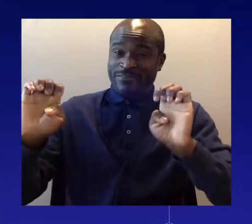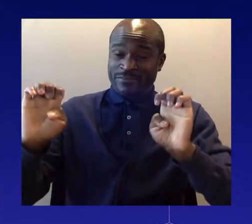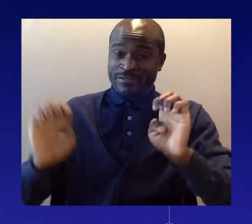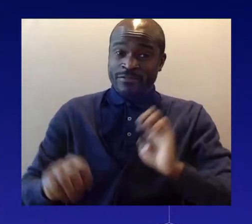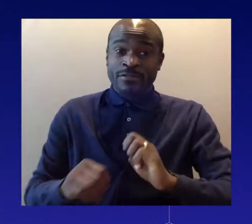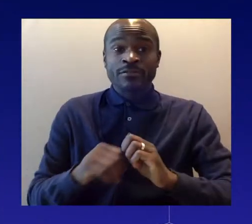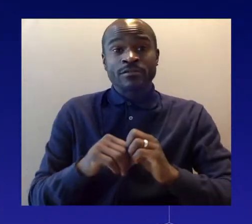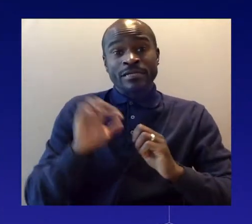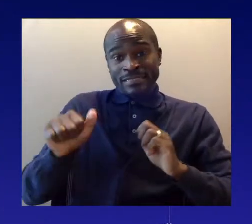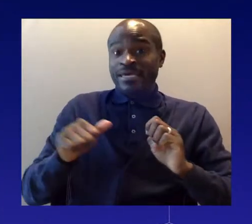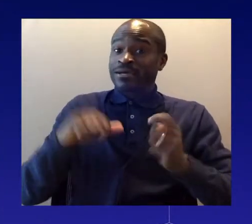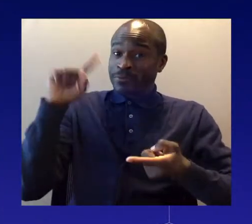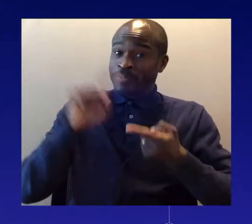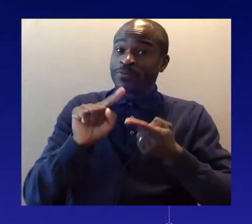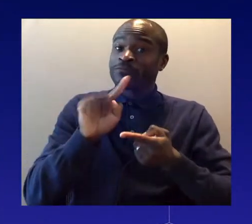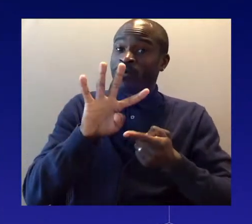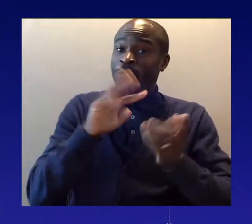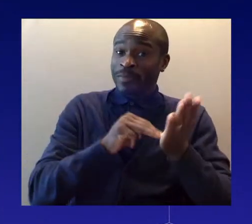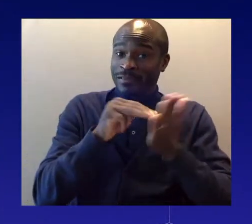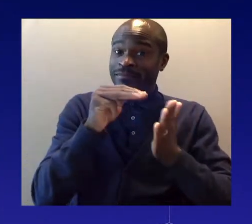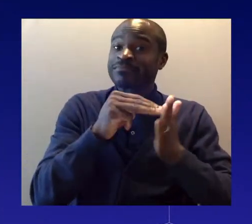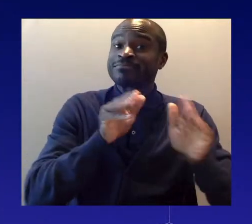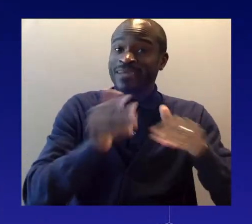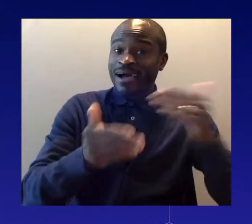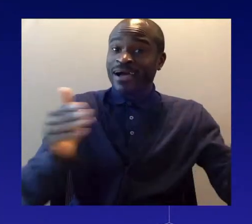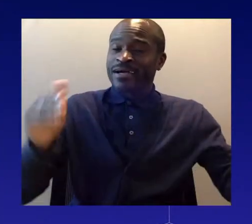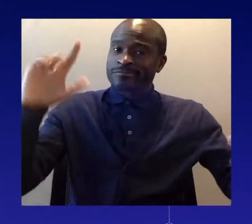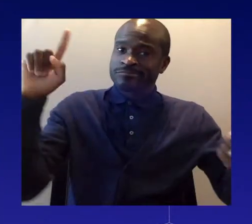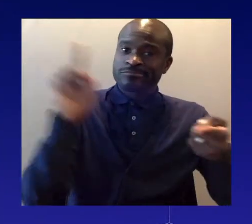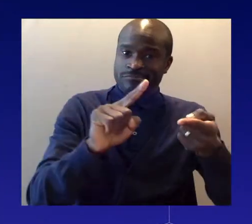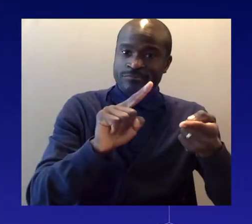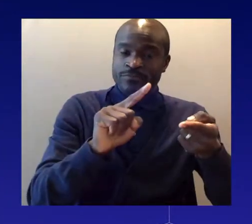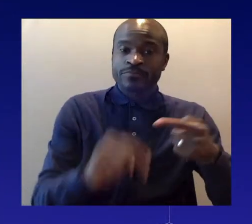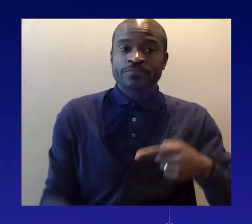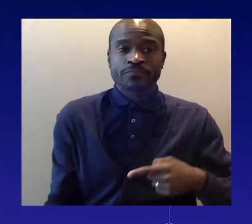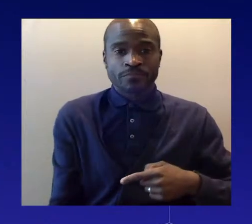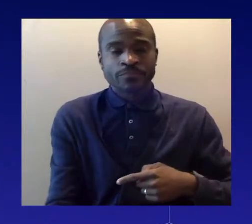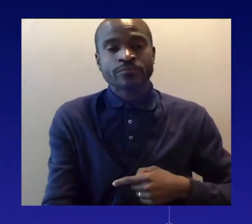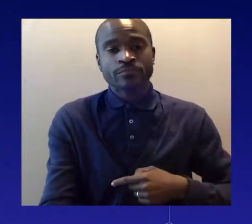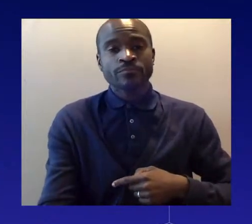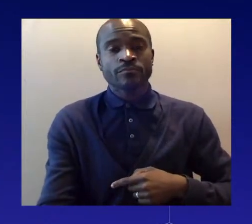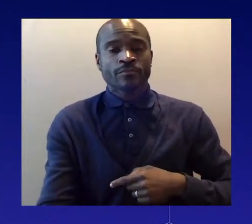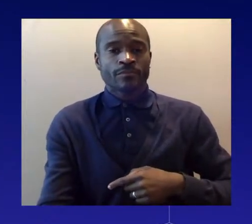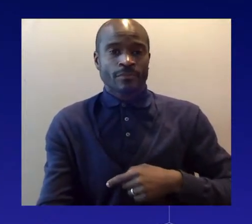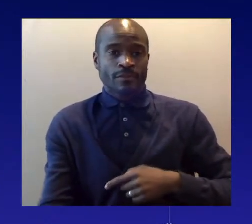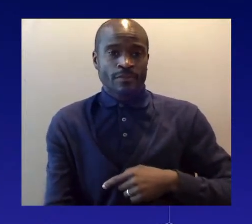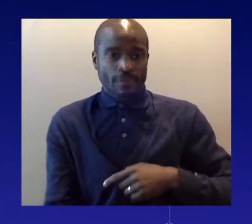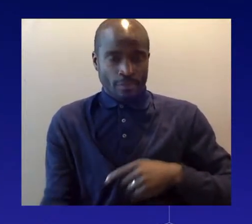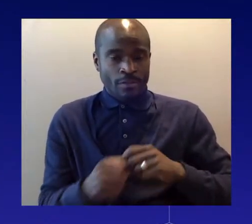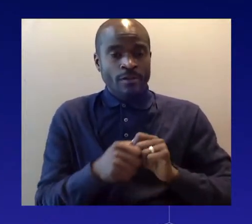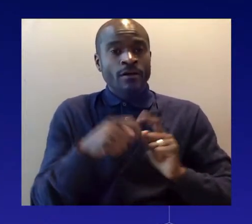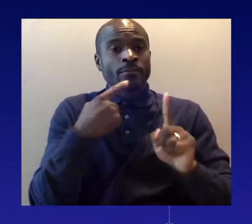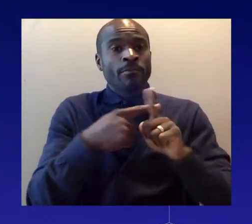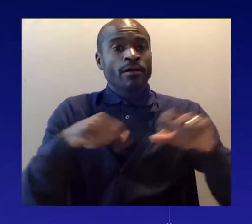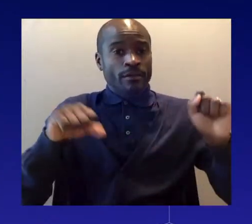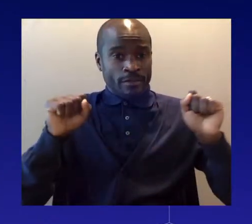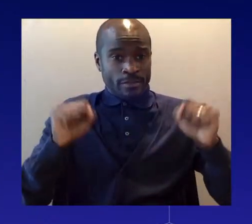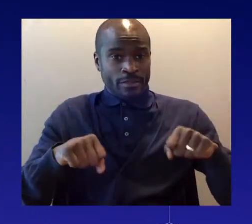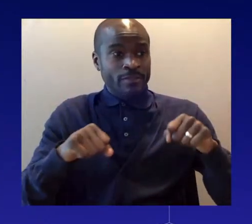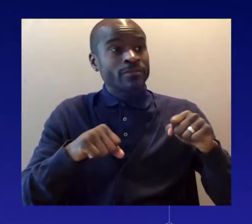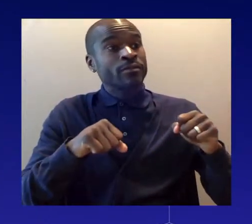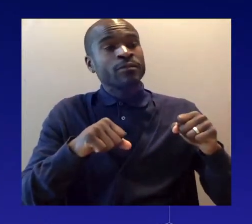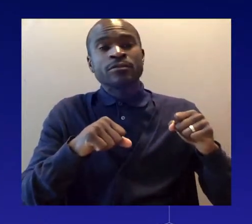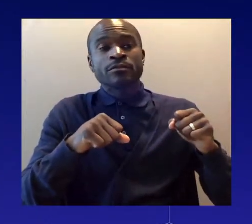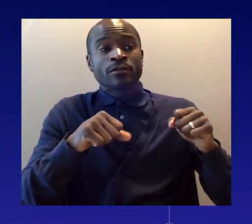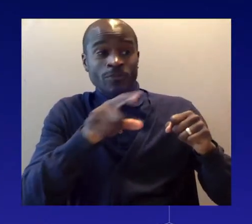And equally important, they made a commitment to change the experience and to improve the experience for people that are going through this, the individuals,